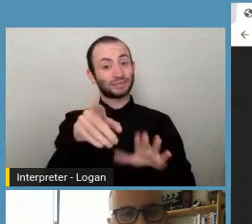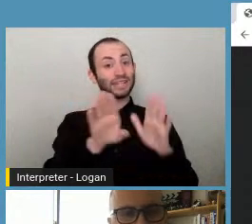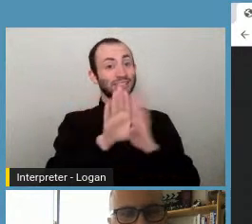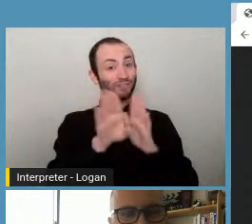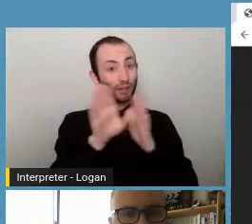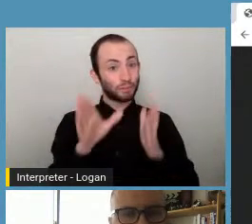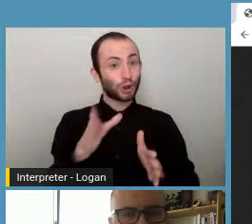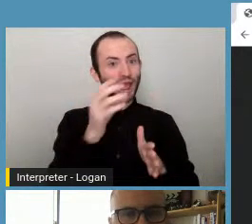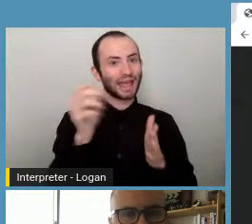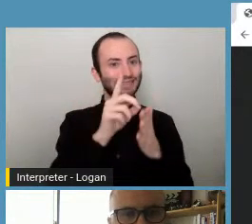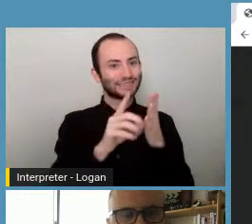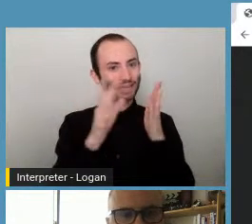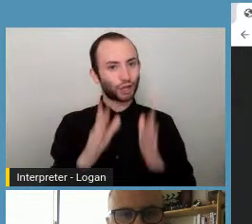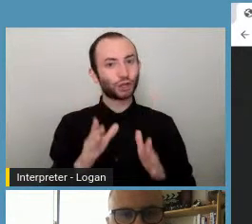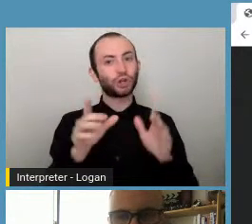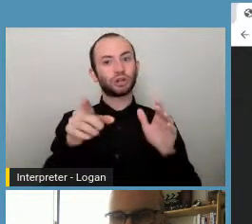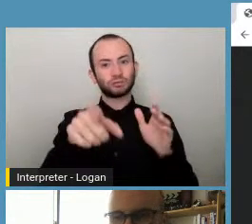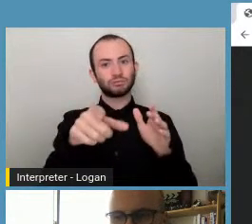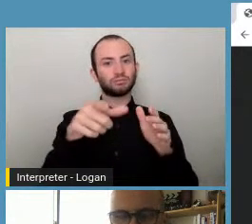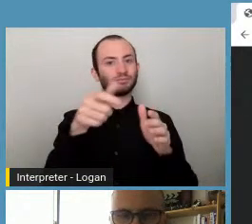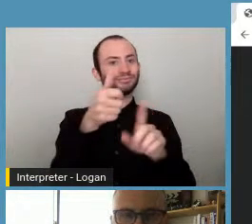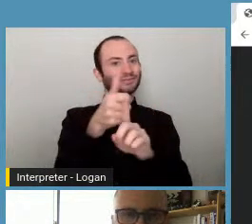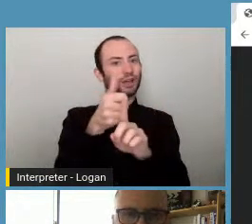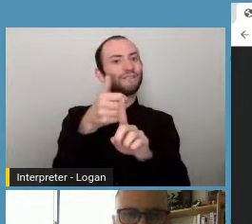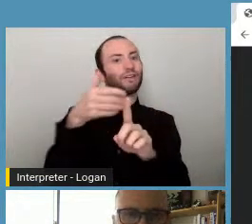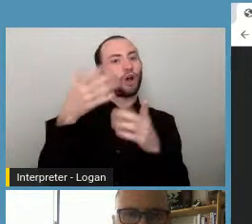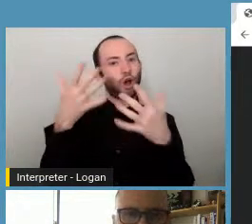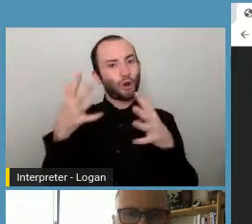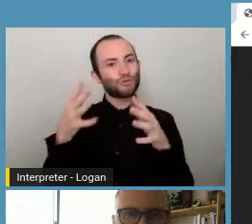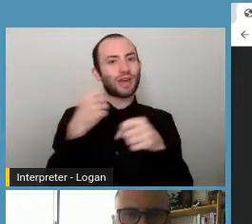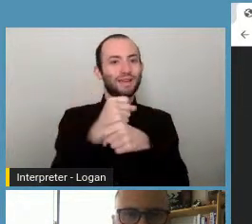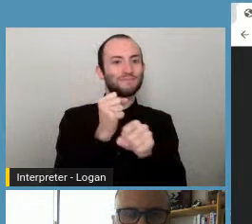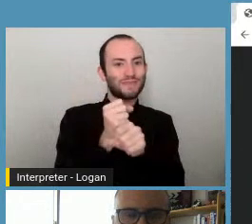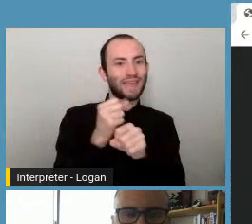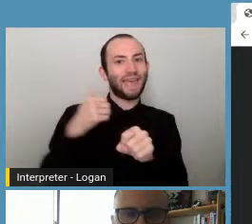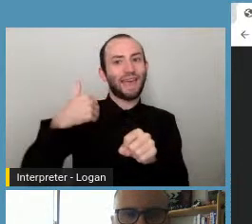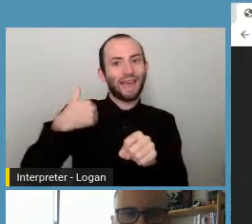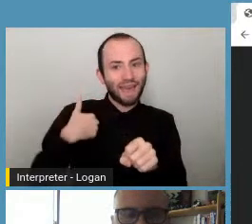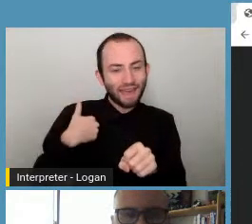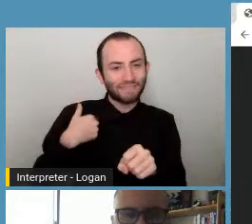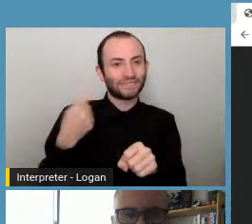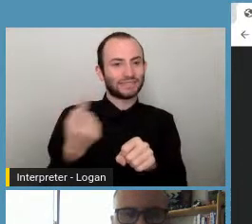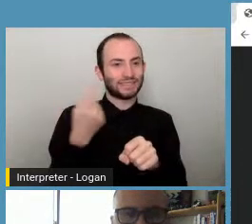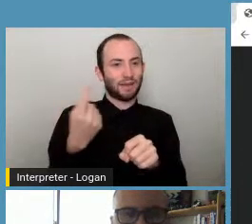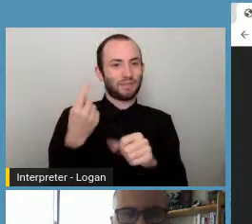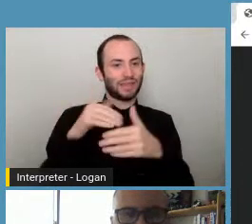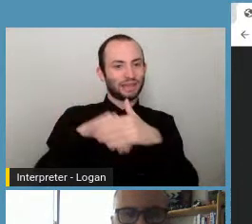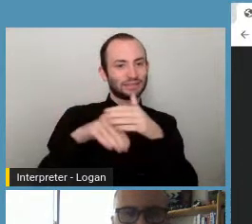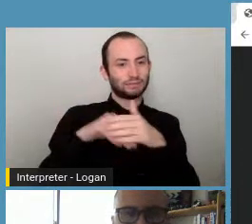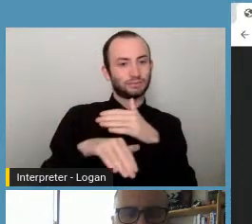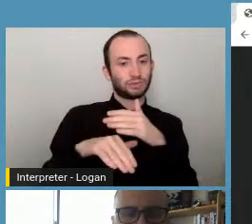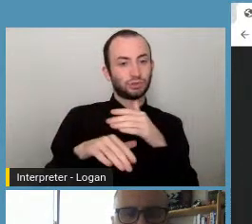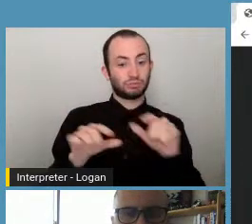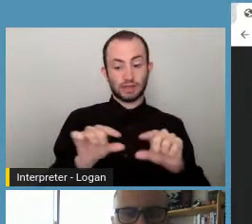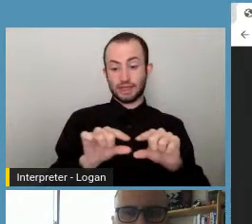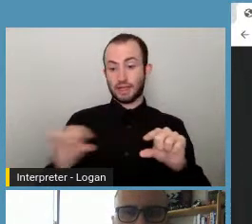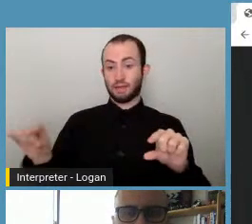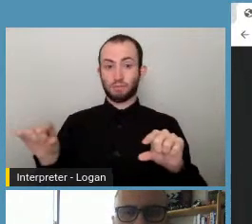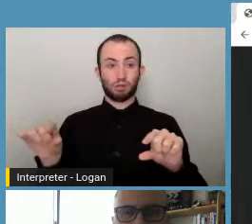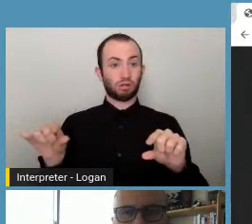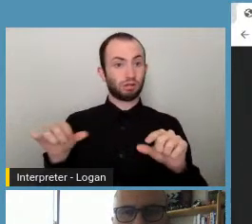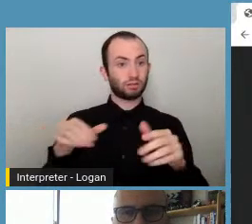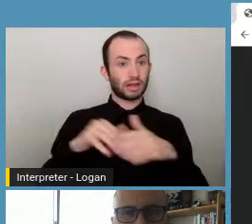an interface where a button doesn't just have an icon, it has a textual label. Right? Sometimes that label is visible, sometimes it's not.